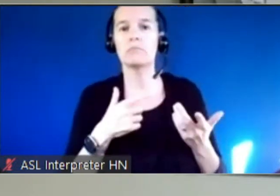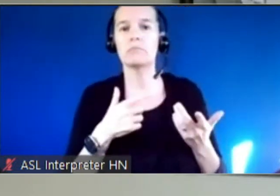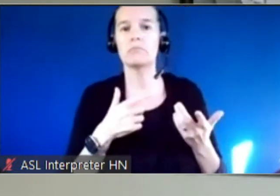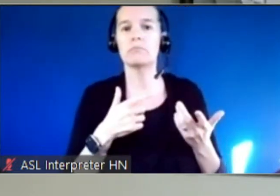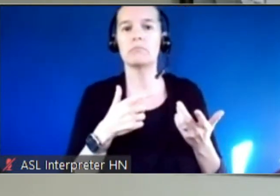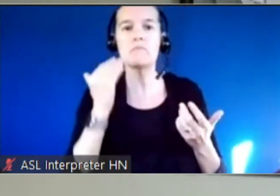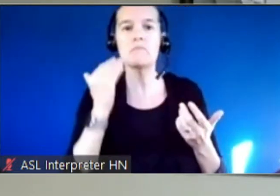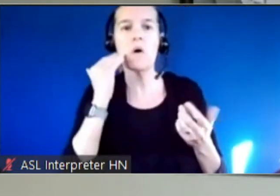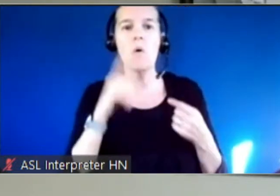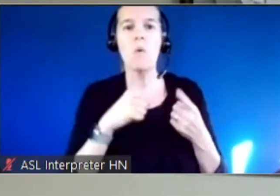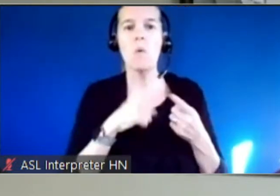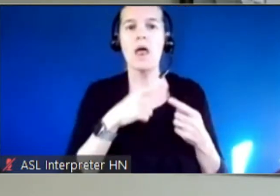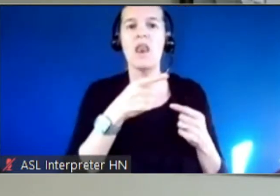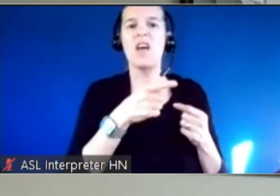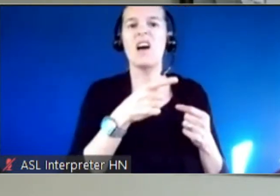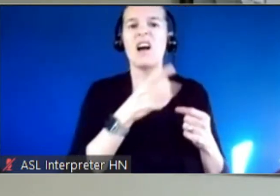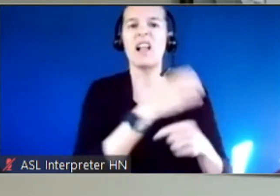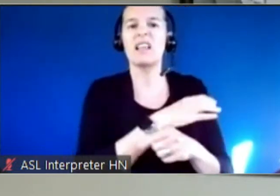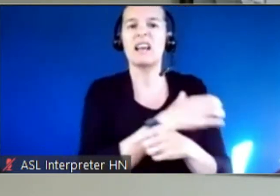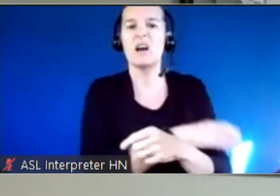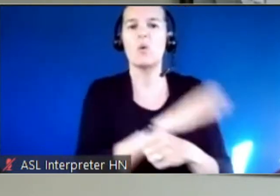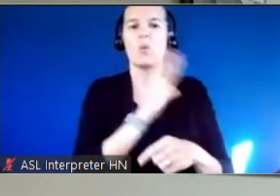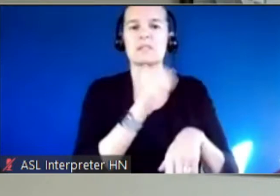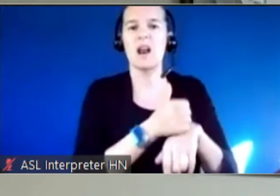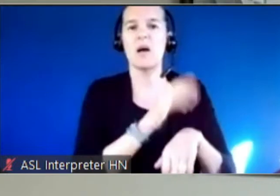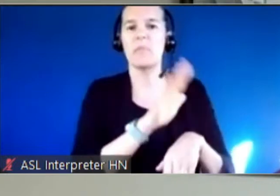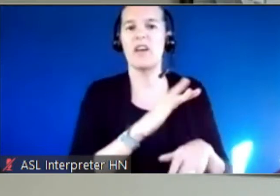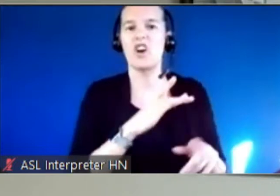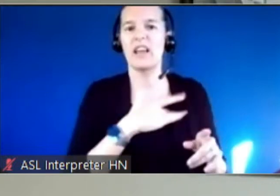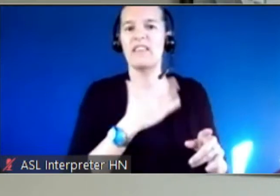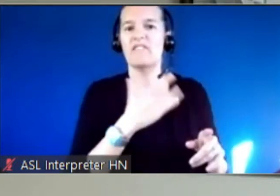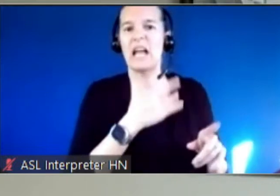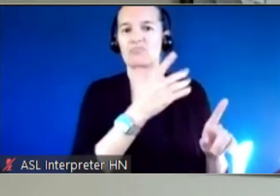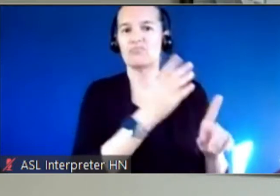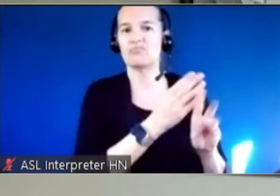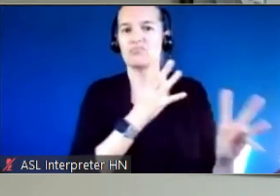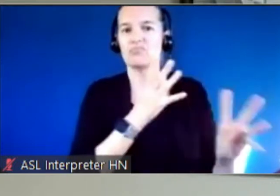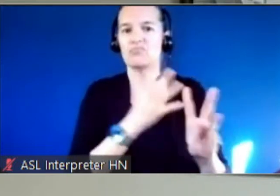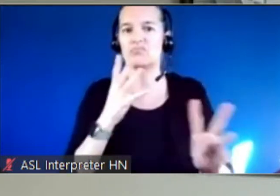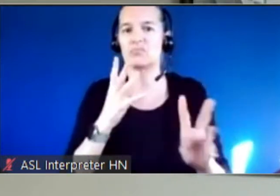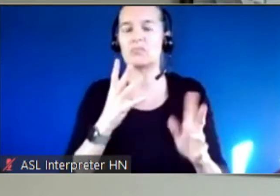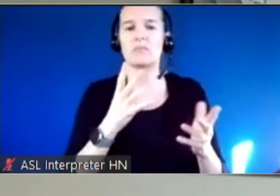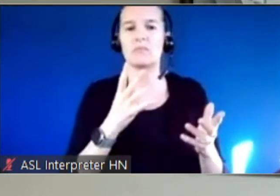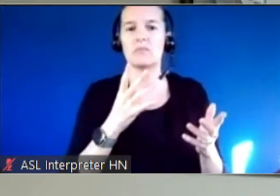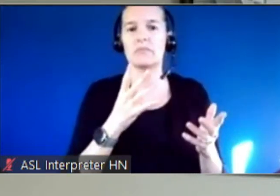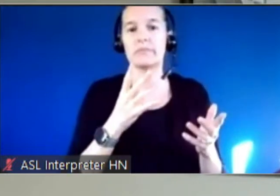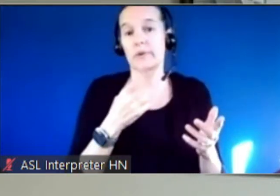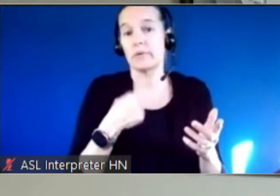and first look at that. But there are also other considerations.